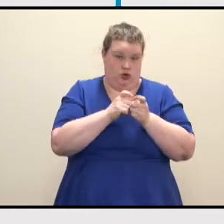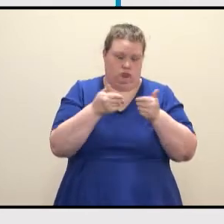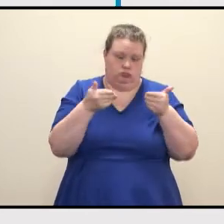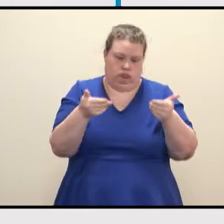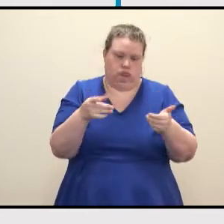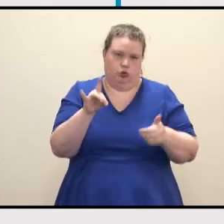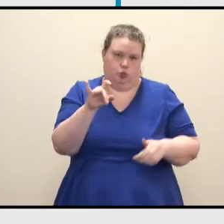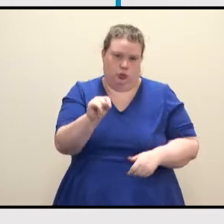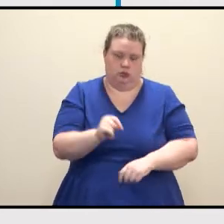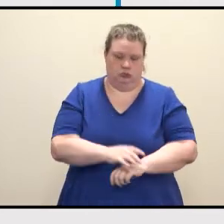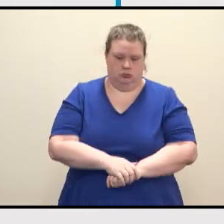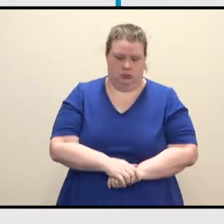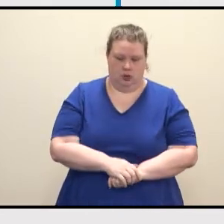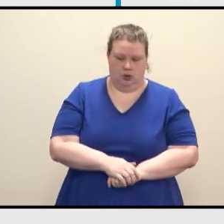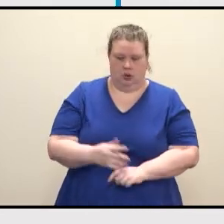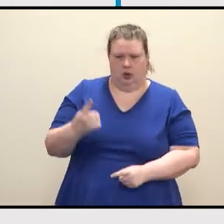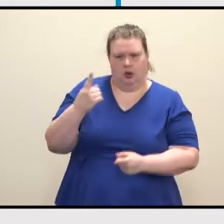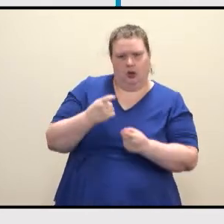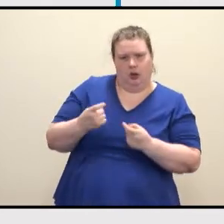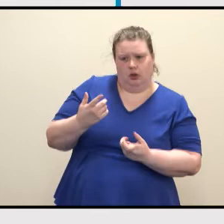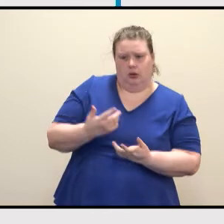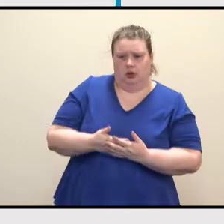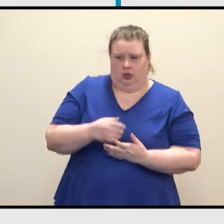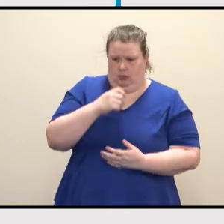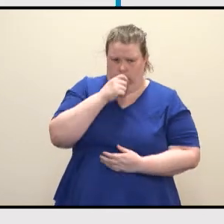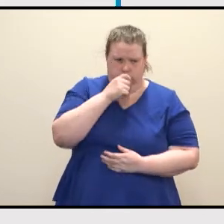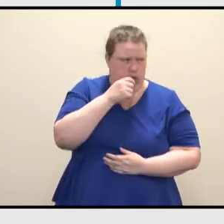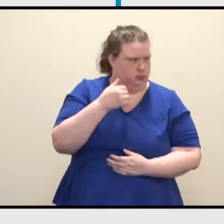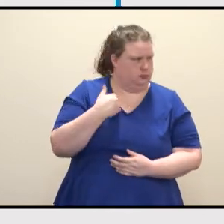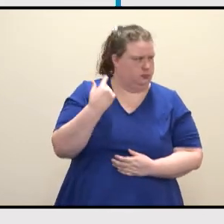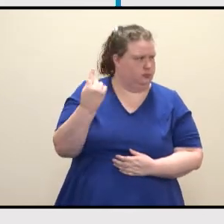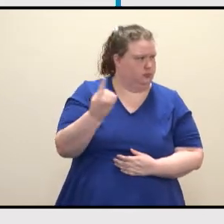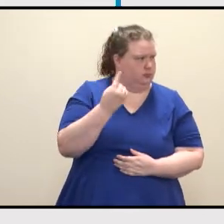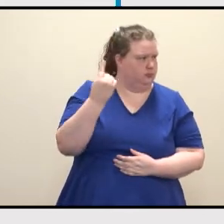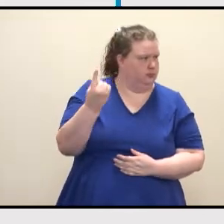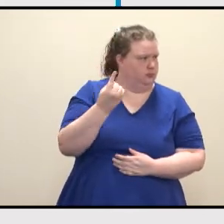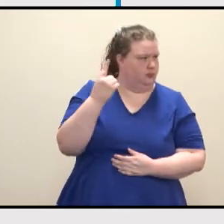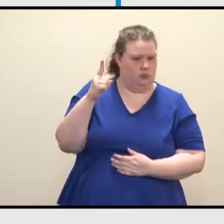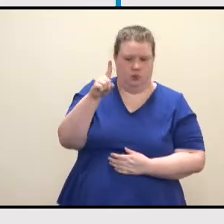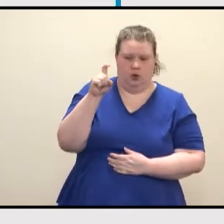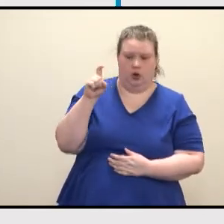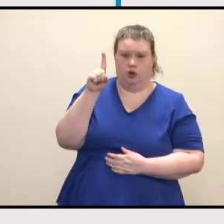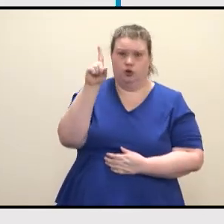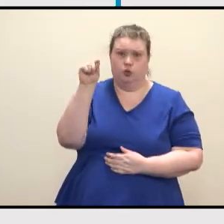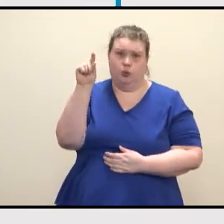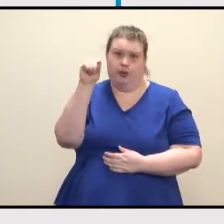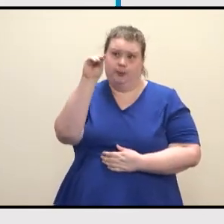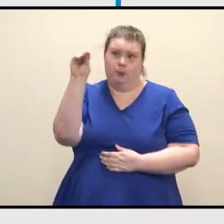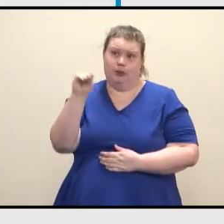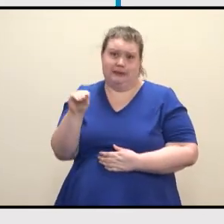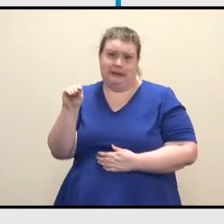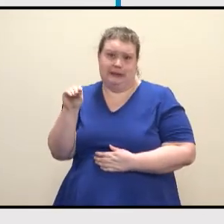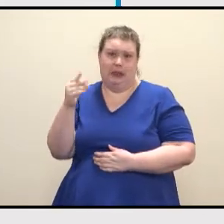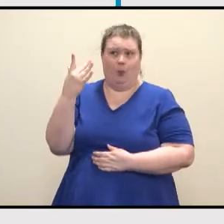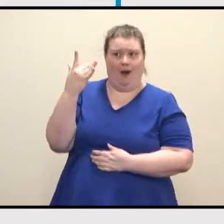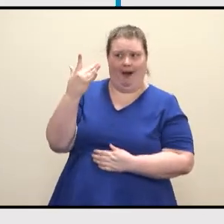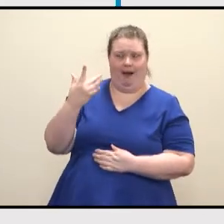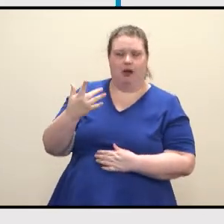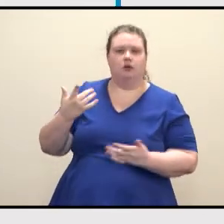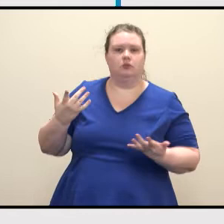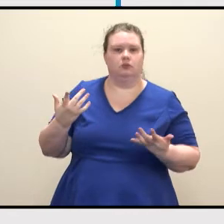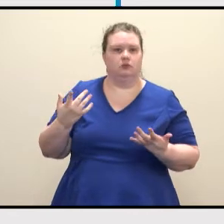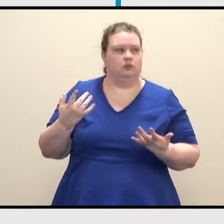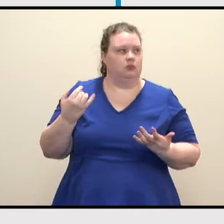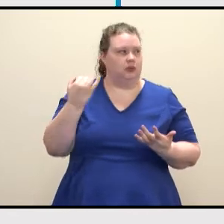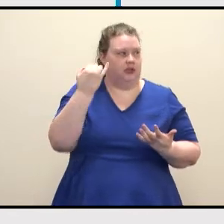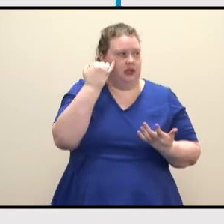so. Sometimes we get questions about, well, we have someone that's above the pay range, they're at 120%, why would that be? Well, think about it.